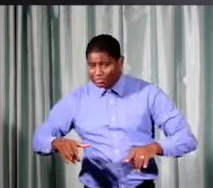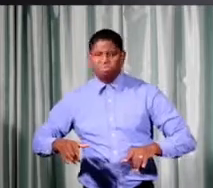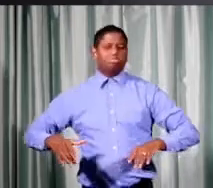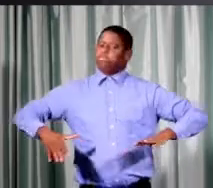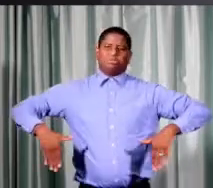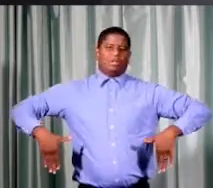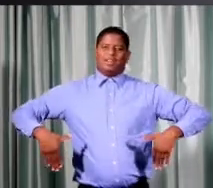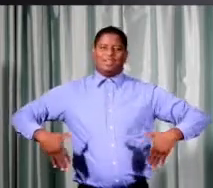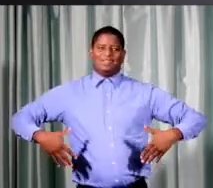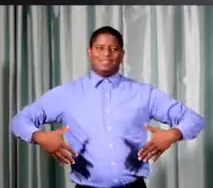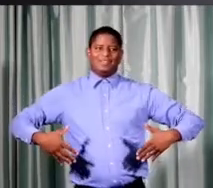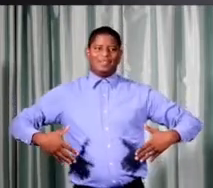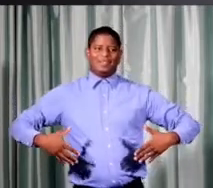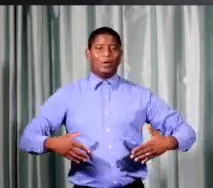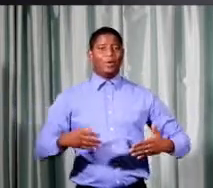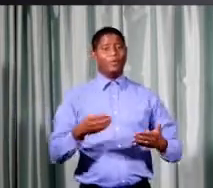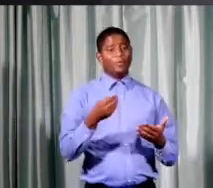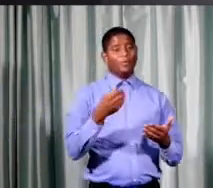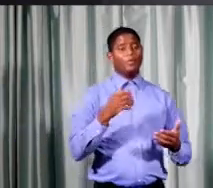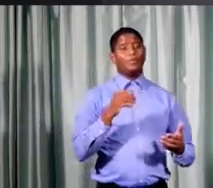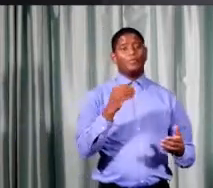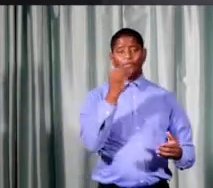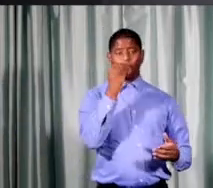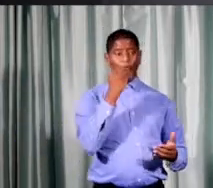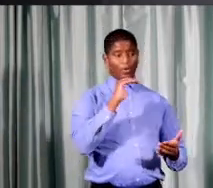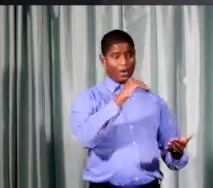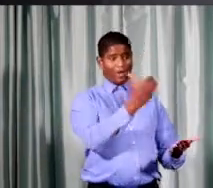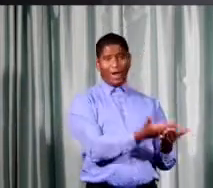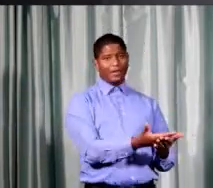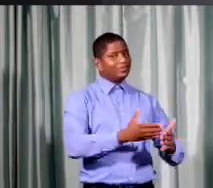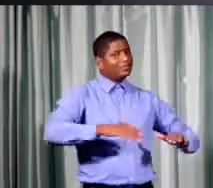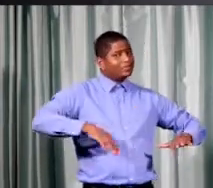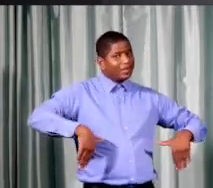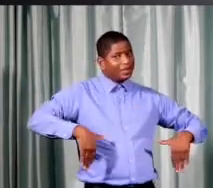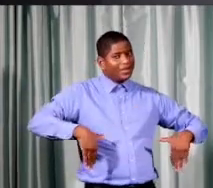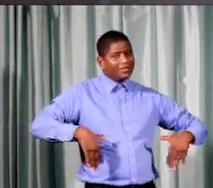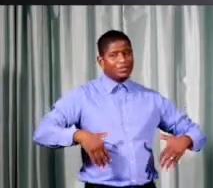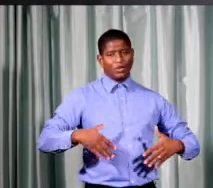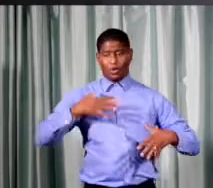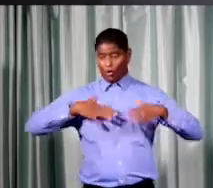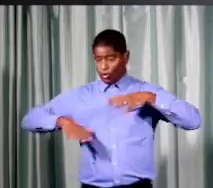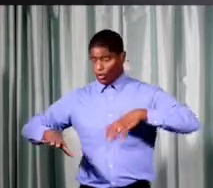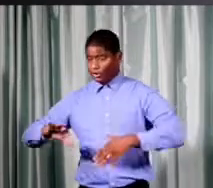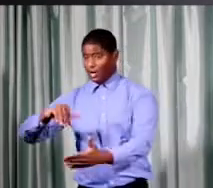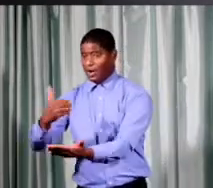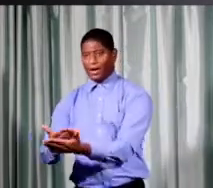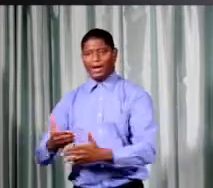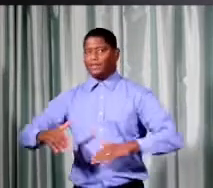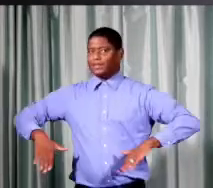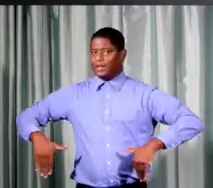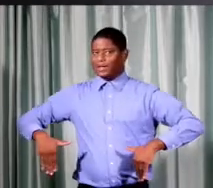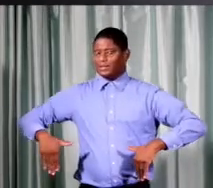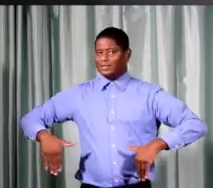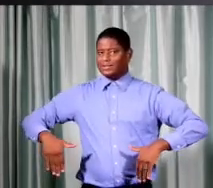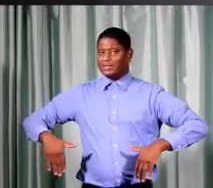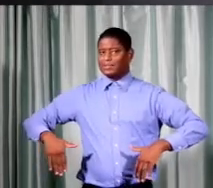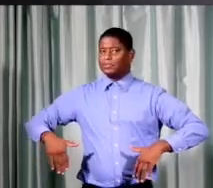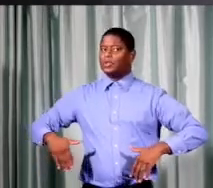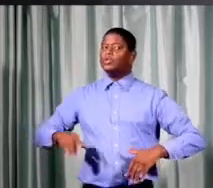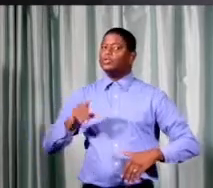Legally, something happened. There's some sort of contract, a PO, that is legally. But